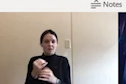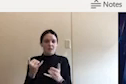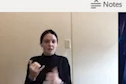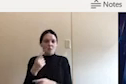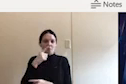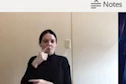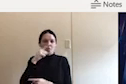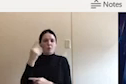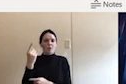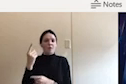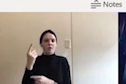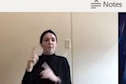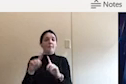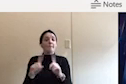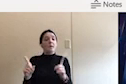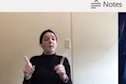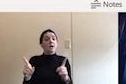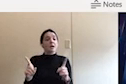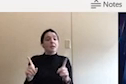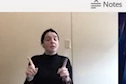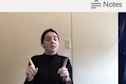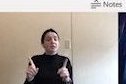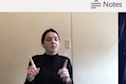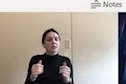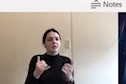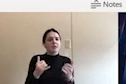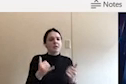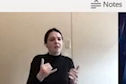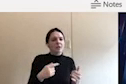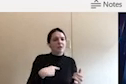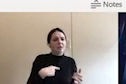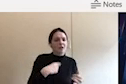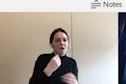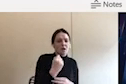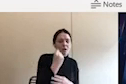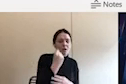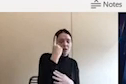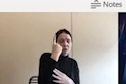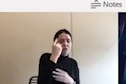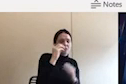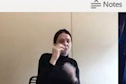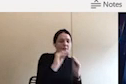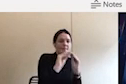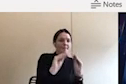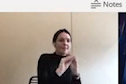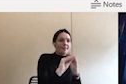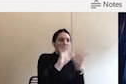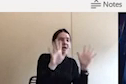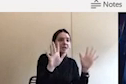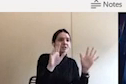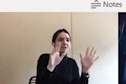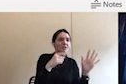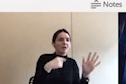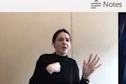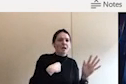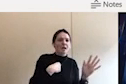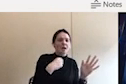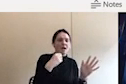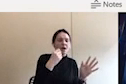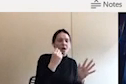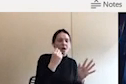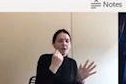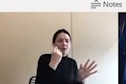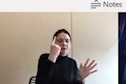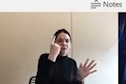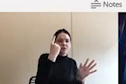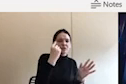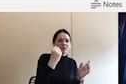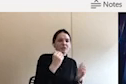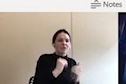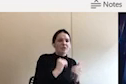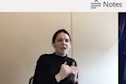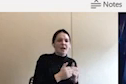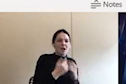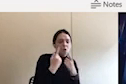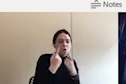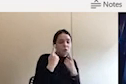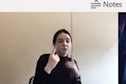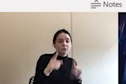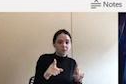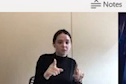It's magic. I'm Harry Potter. I know how the magic works. I know exactly how this magic